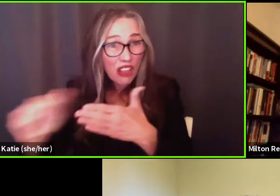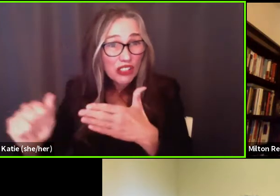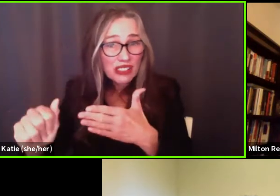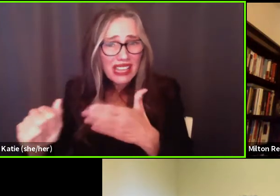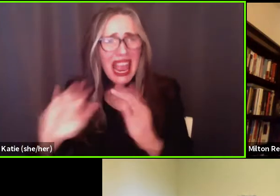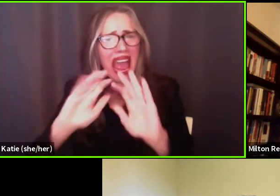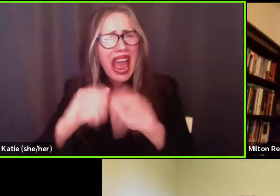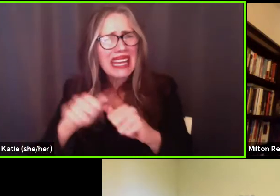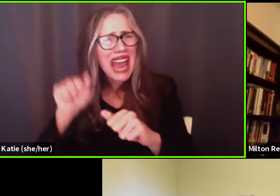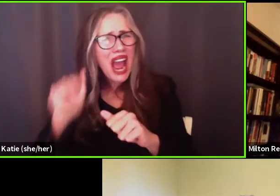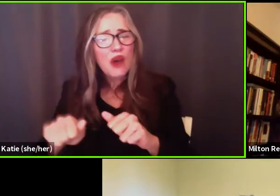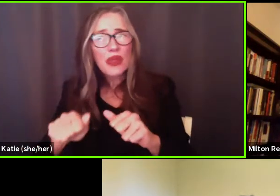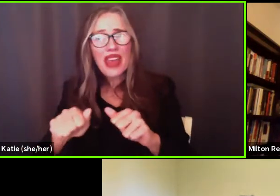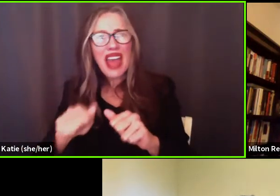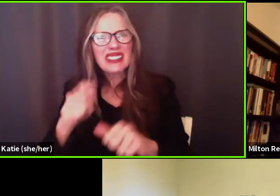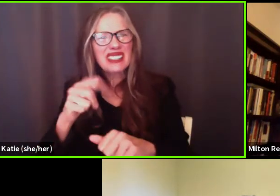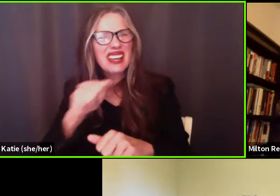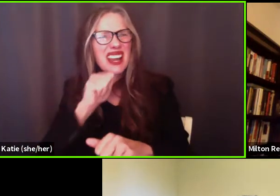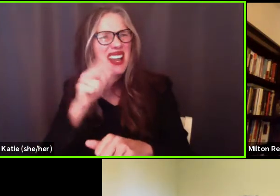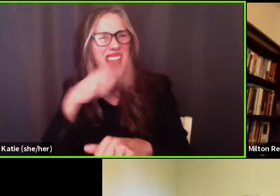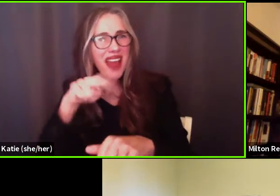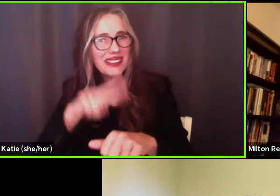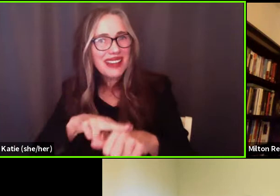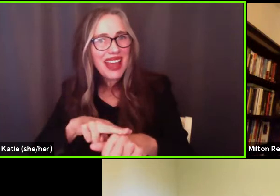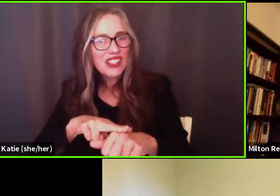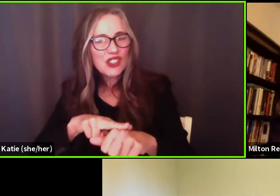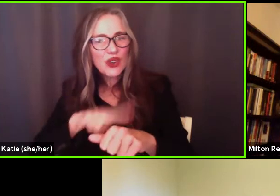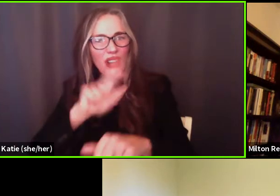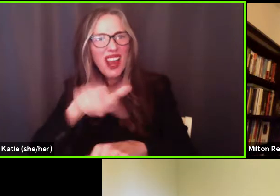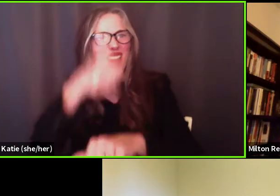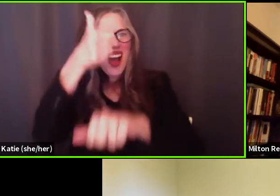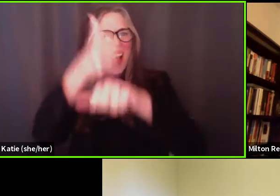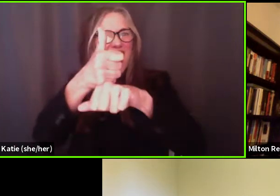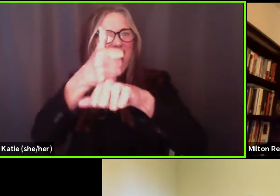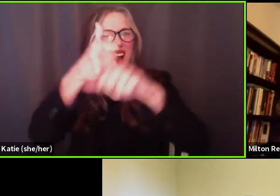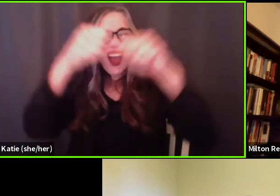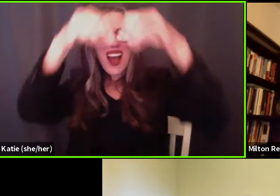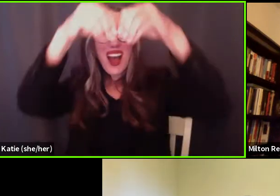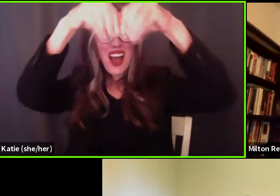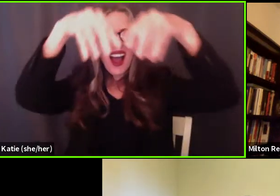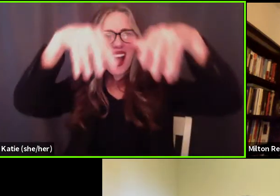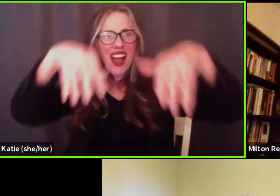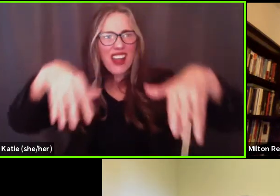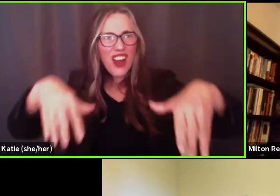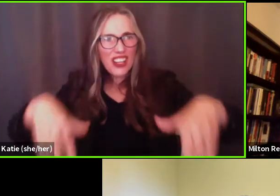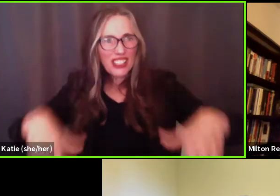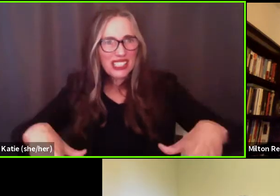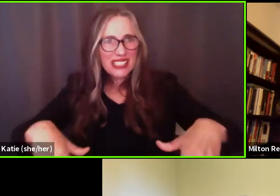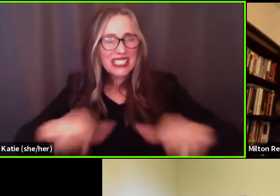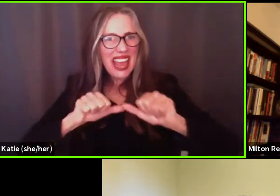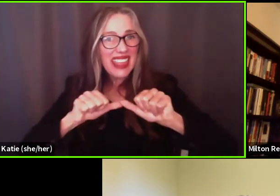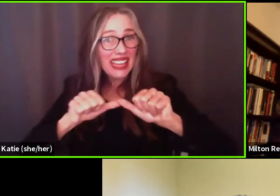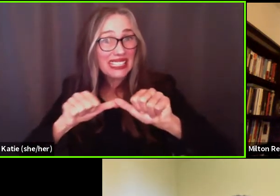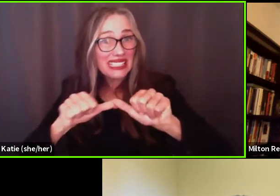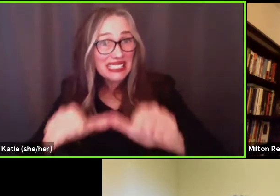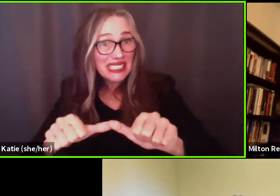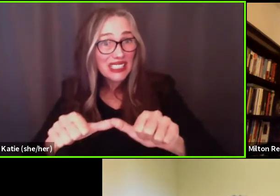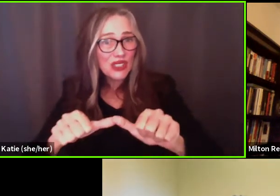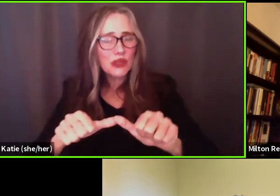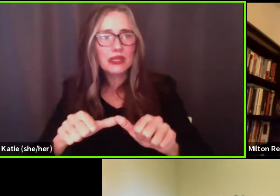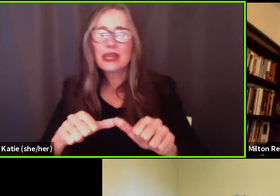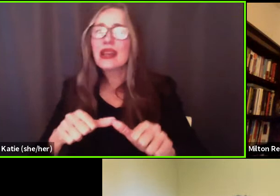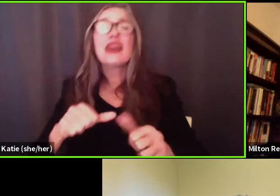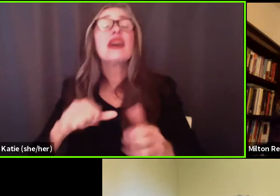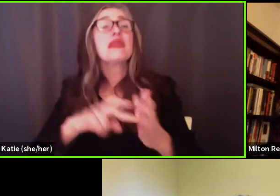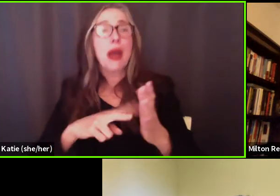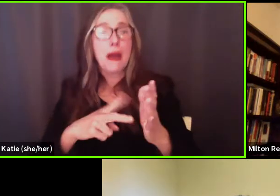way that um again um leads to the the lack of support for many uh vulnerable populations so again we have to